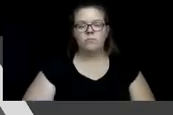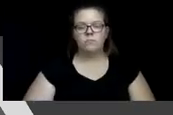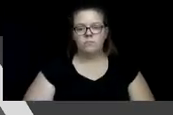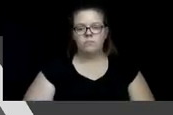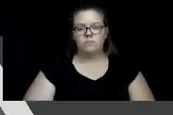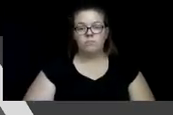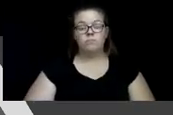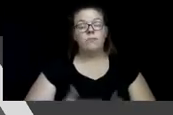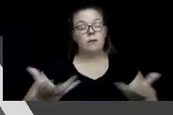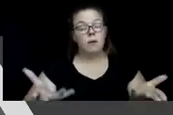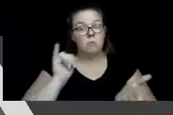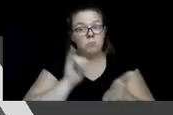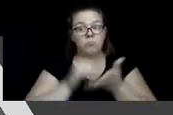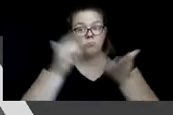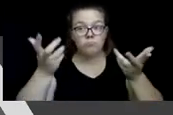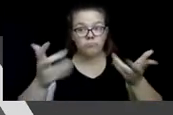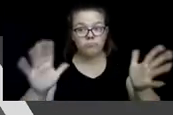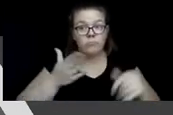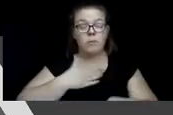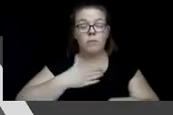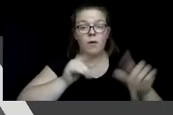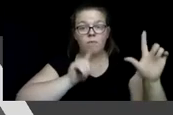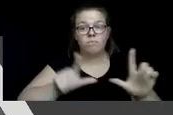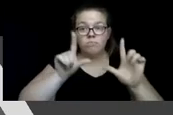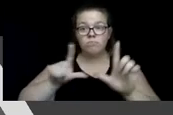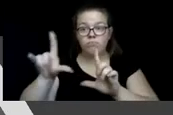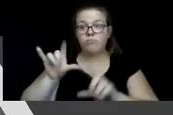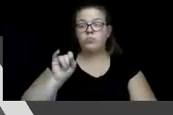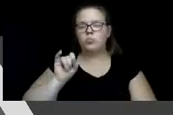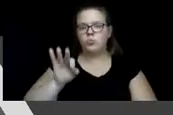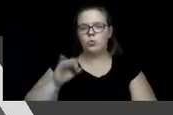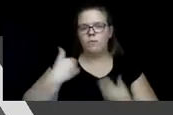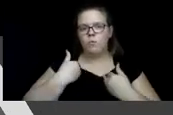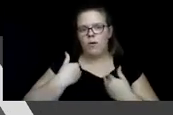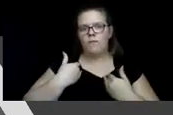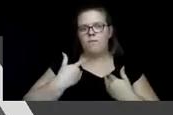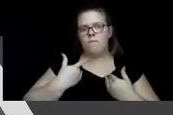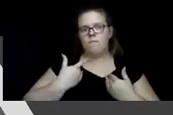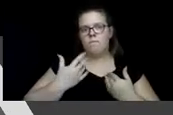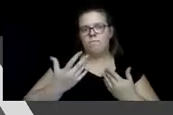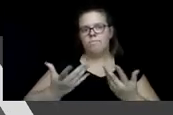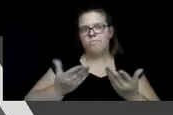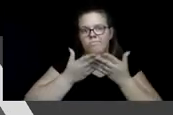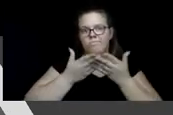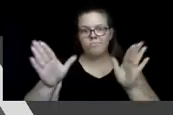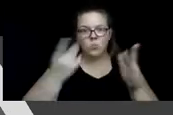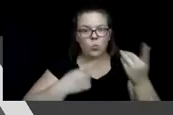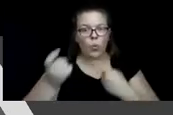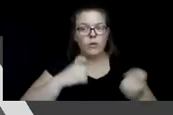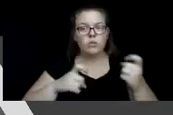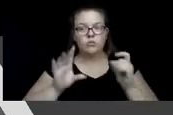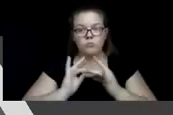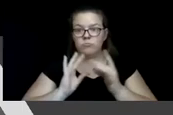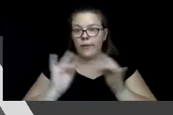And that is the end of my slides. So if anybody has any general questions or